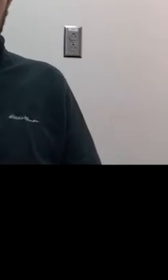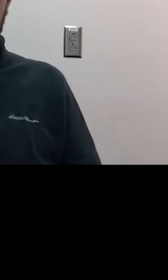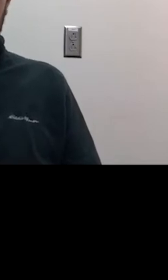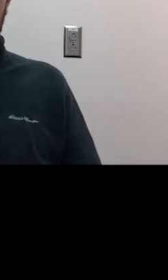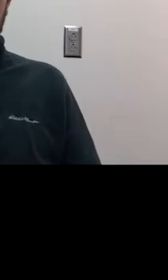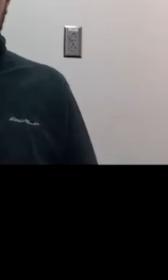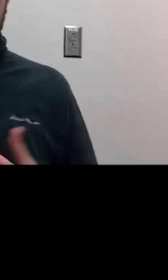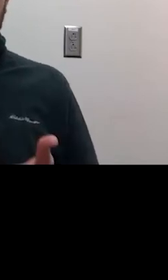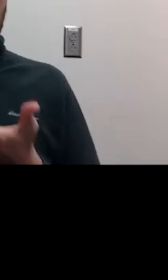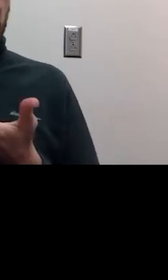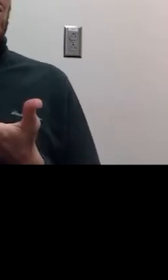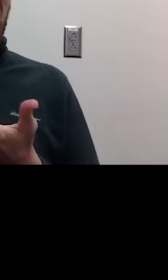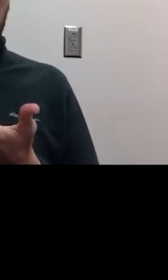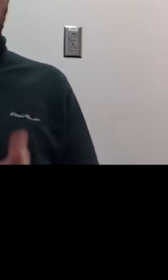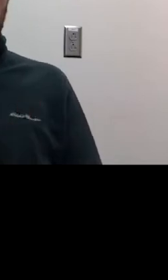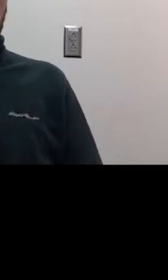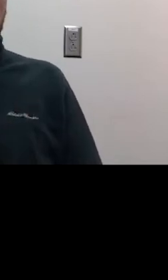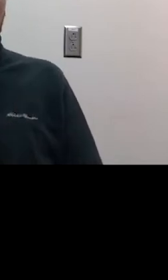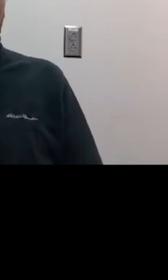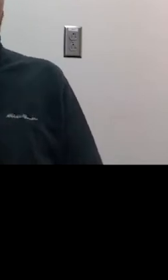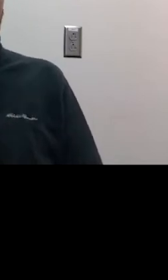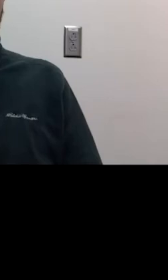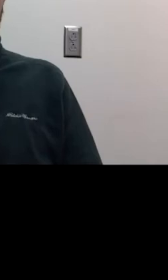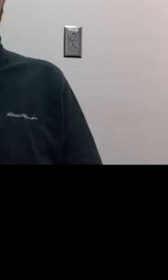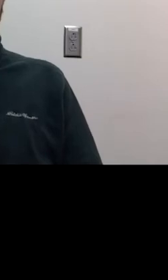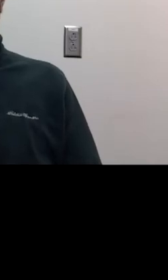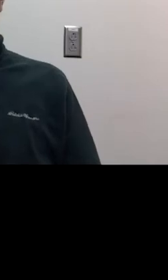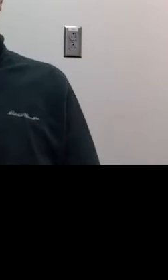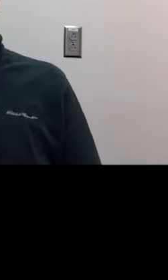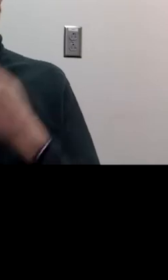reduce their waste by X percentage.